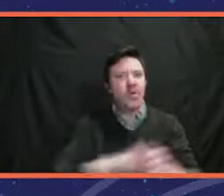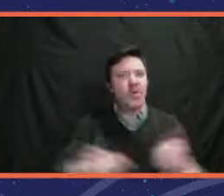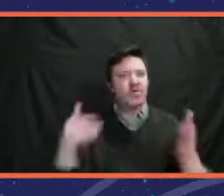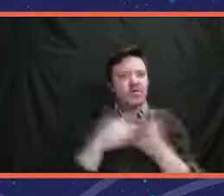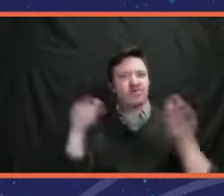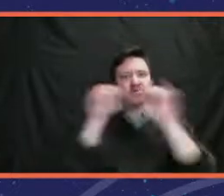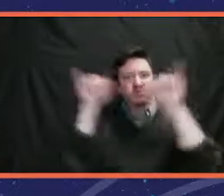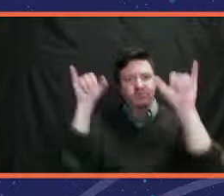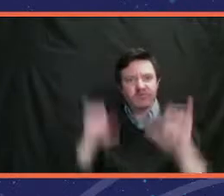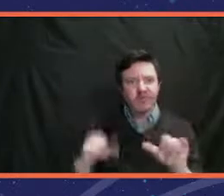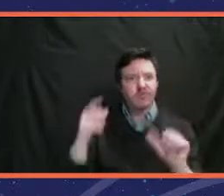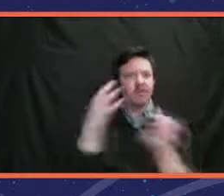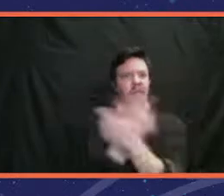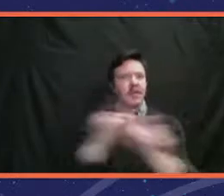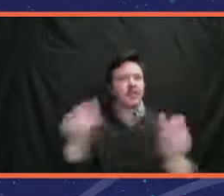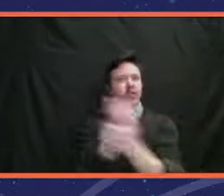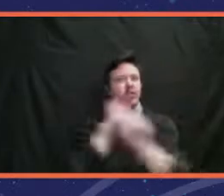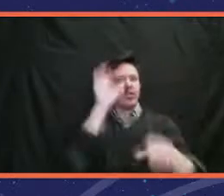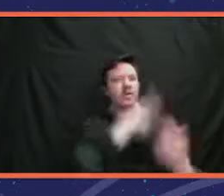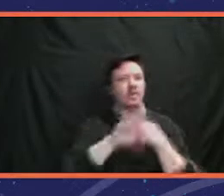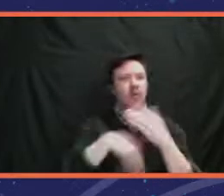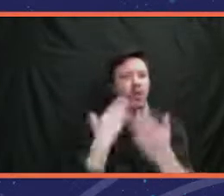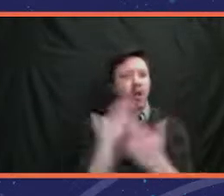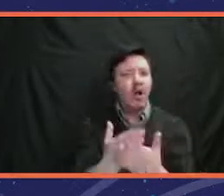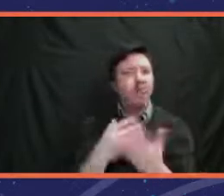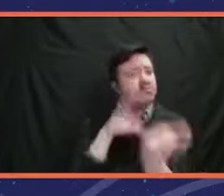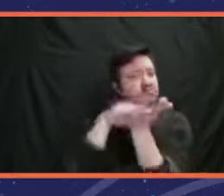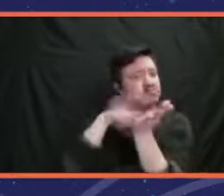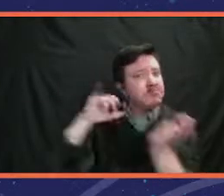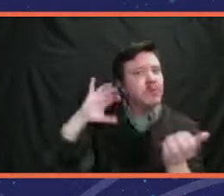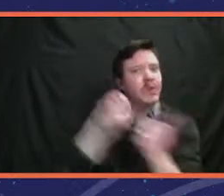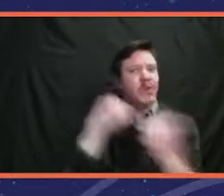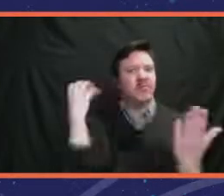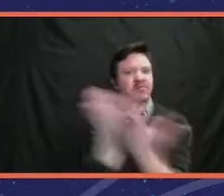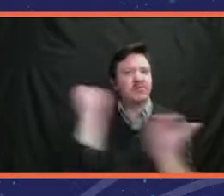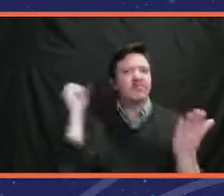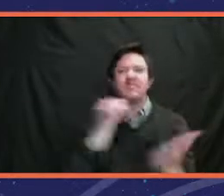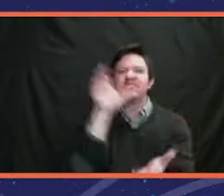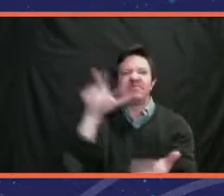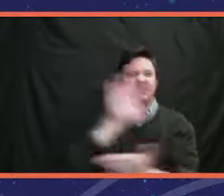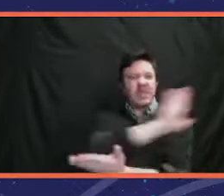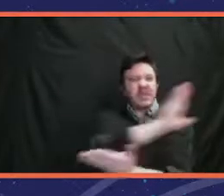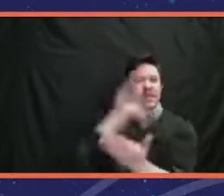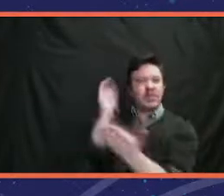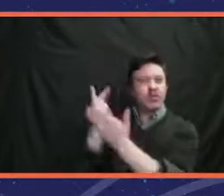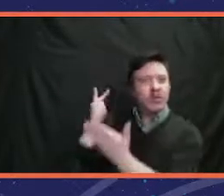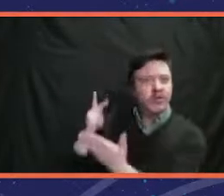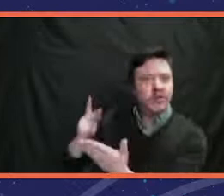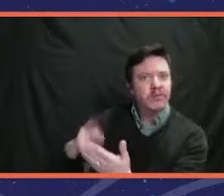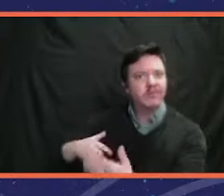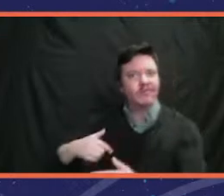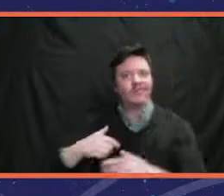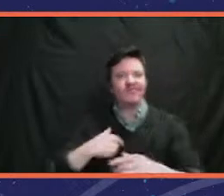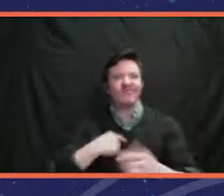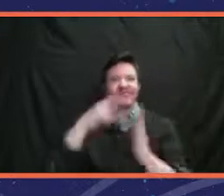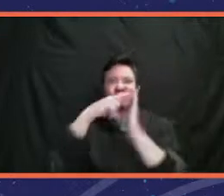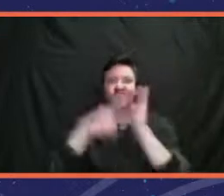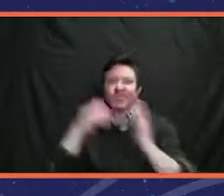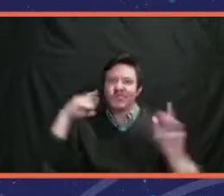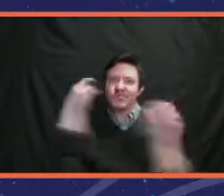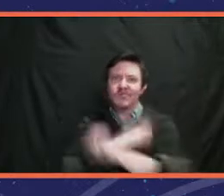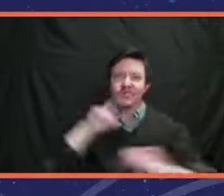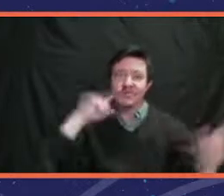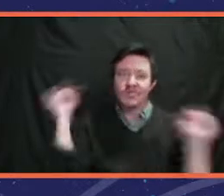Let us learn to take what is ours without permission, while fighting to change the rules. And in our daily practice